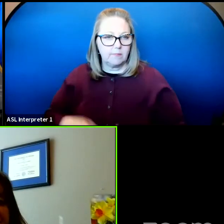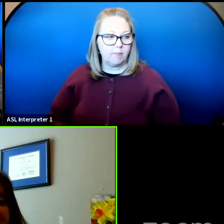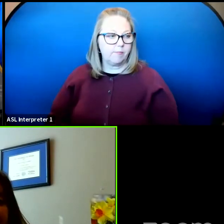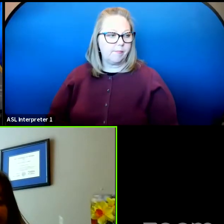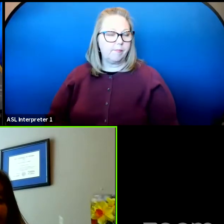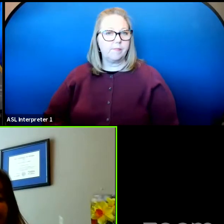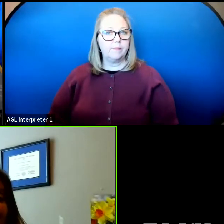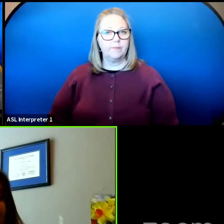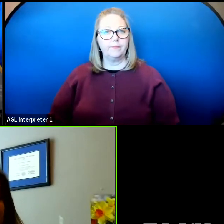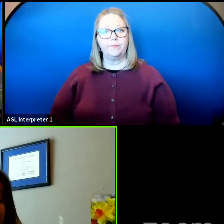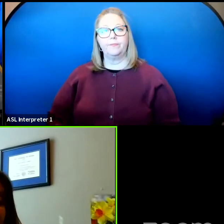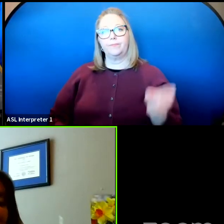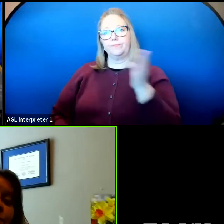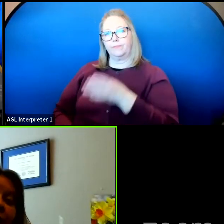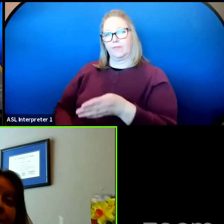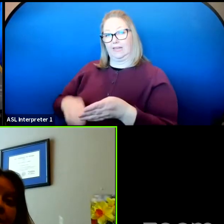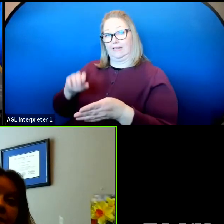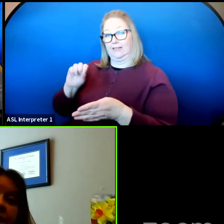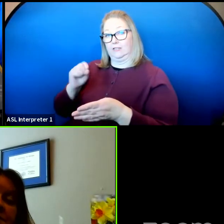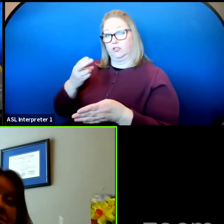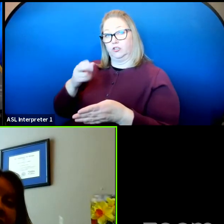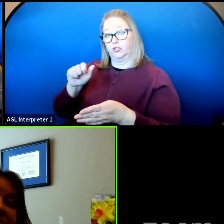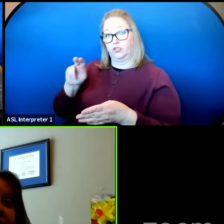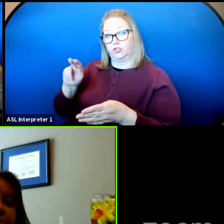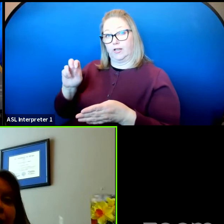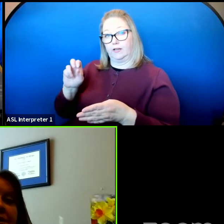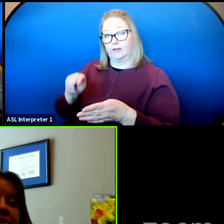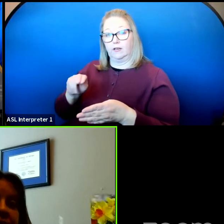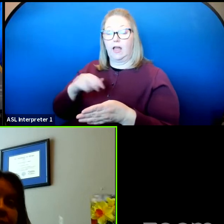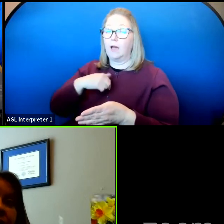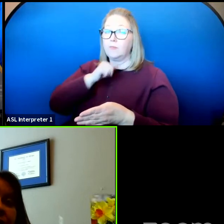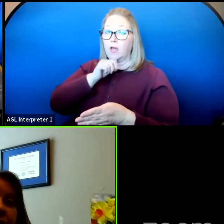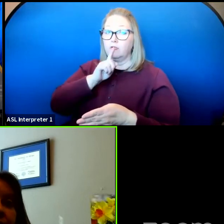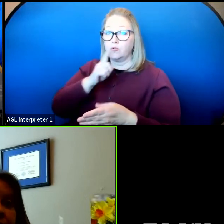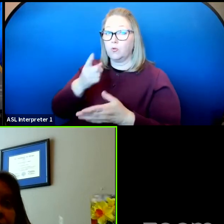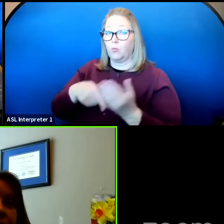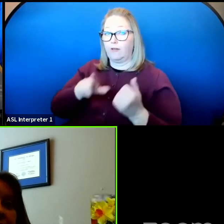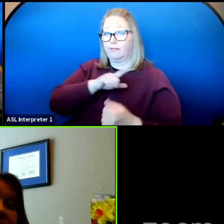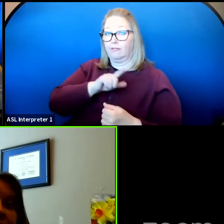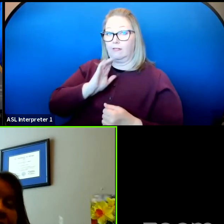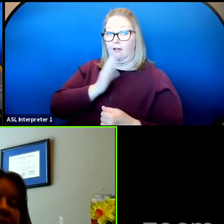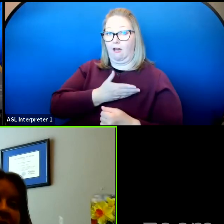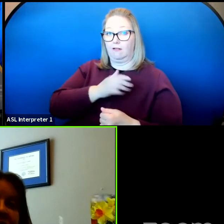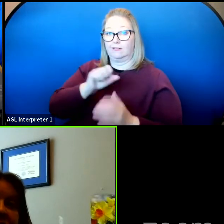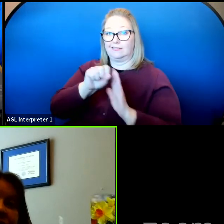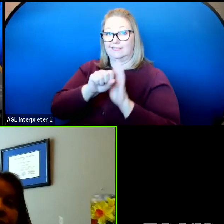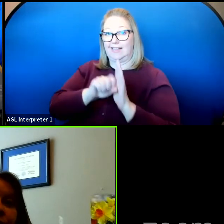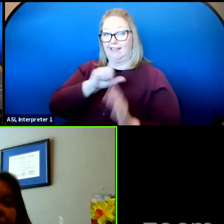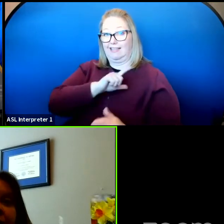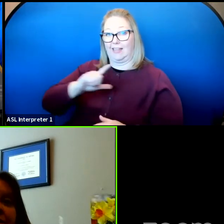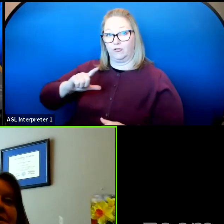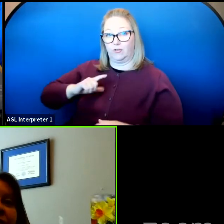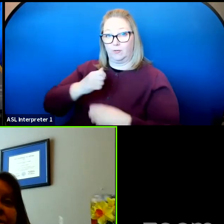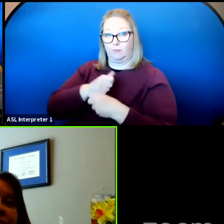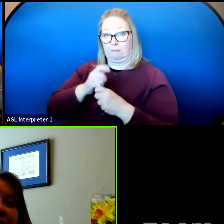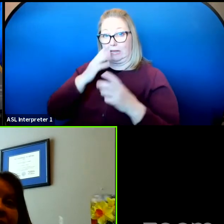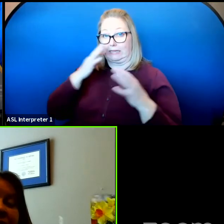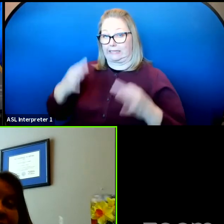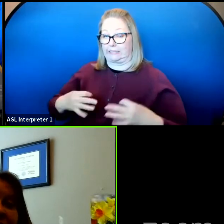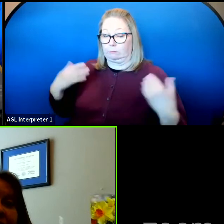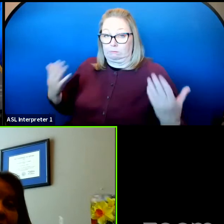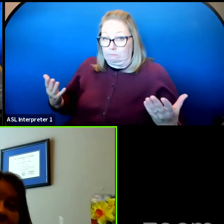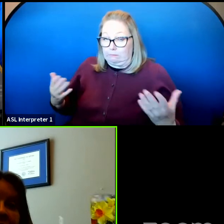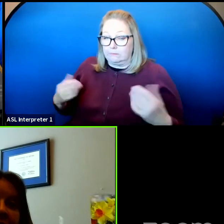So this is Shannon. I can't speak to what the legislature might do through the end of this session. What I can tell you